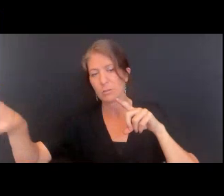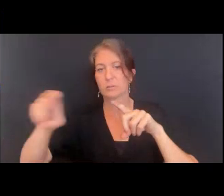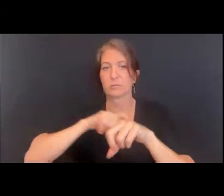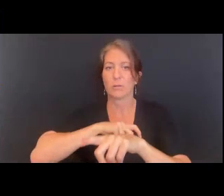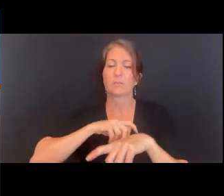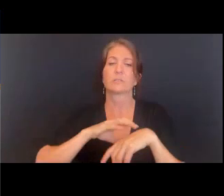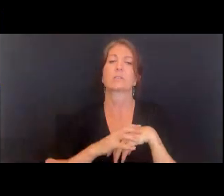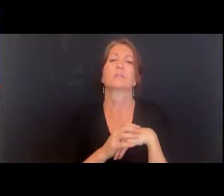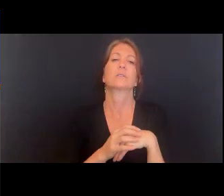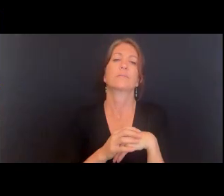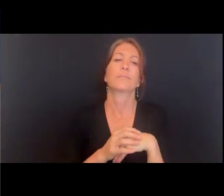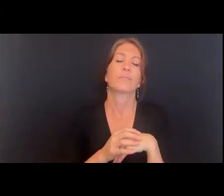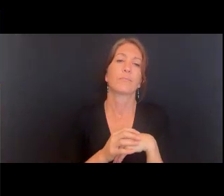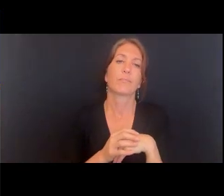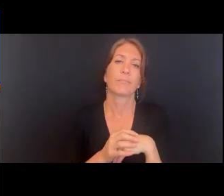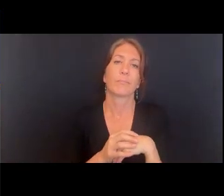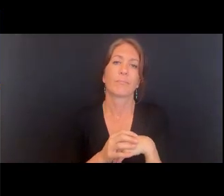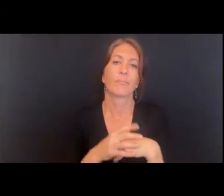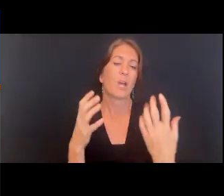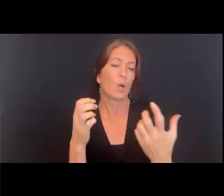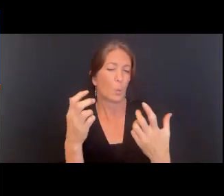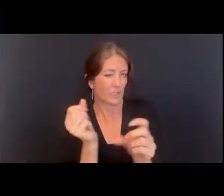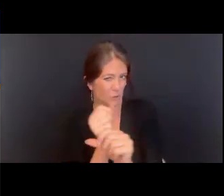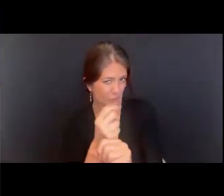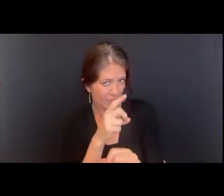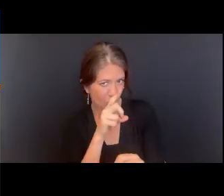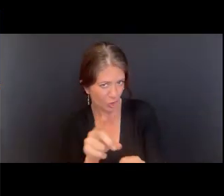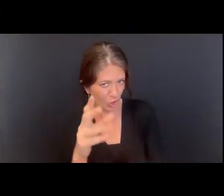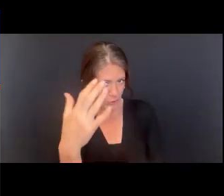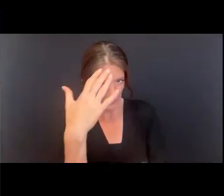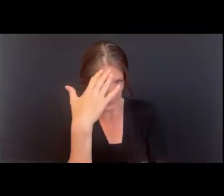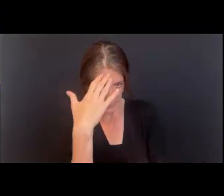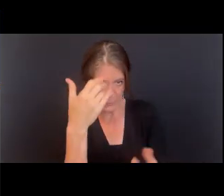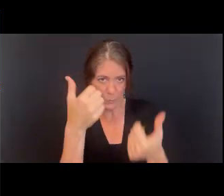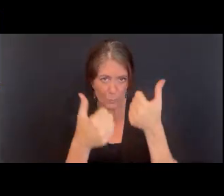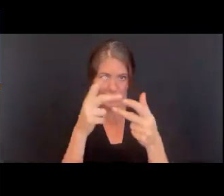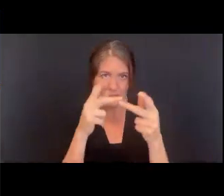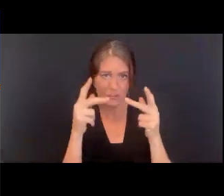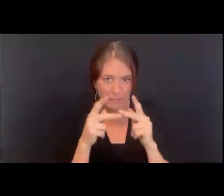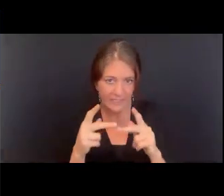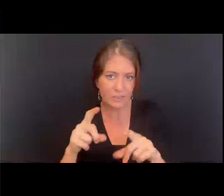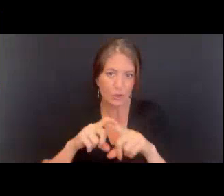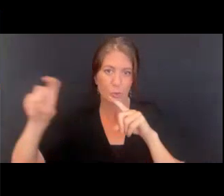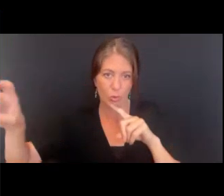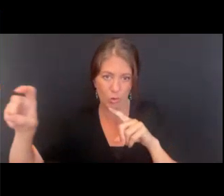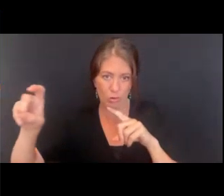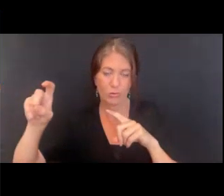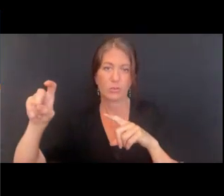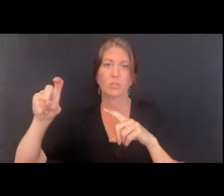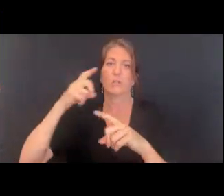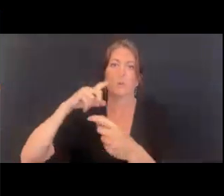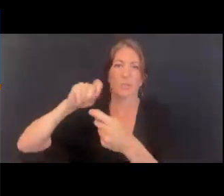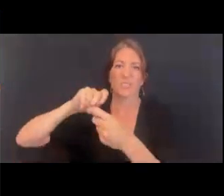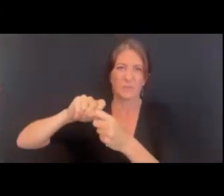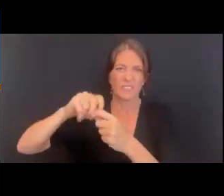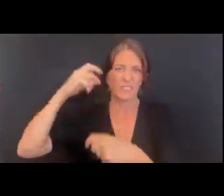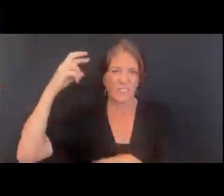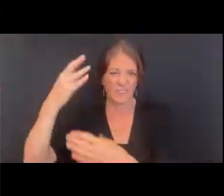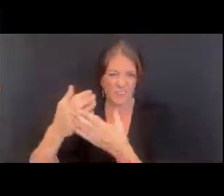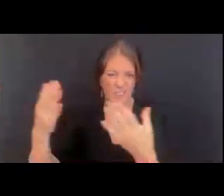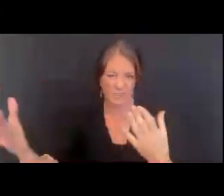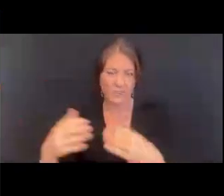make sure that folks knew which number to call or which organization to call. And of course, our resource